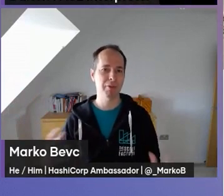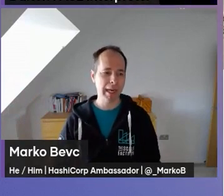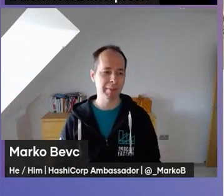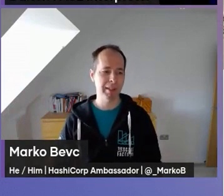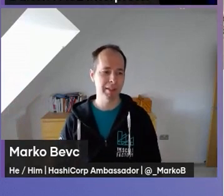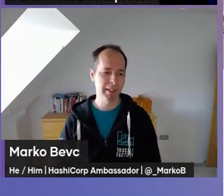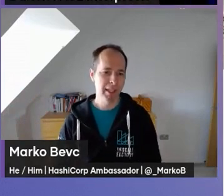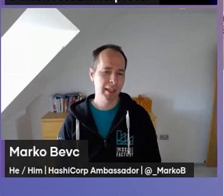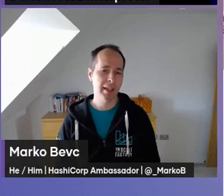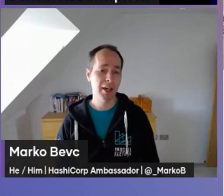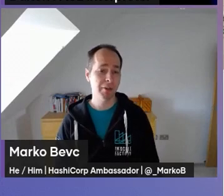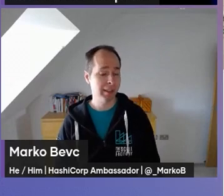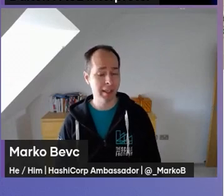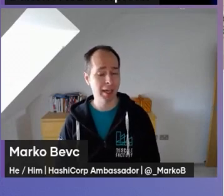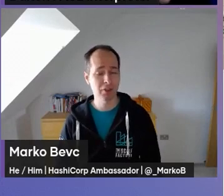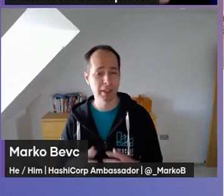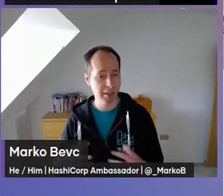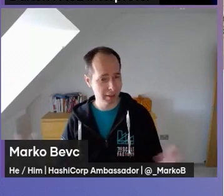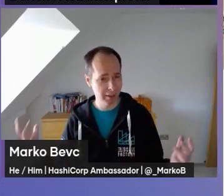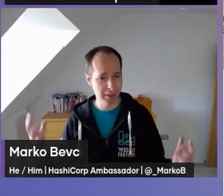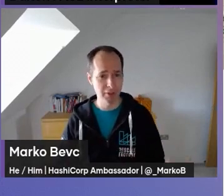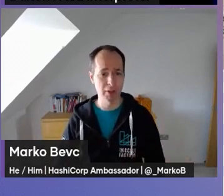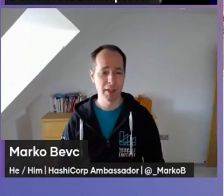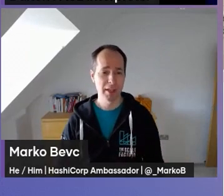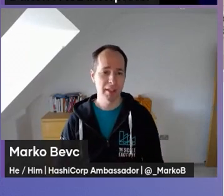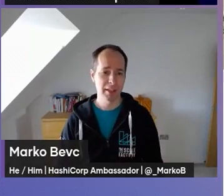kind of fragmented and how it can actually